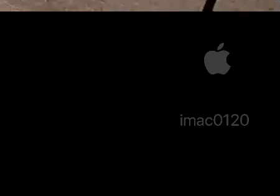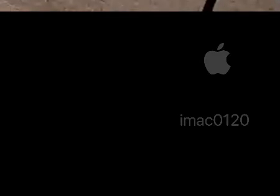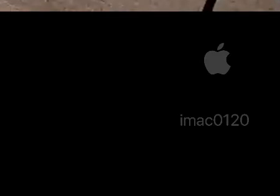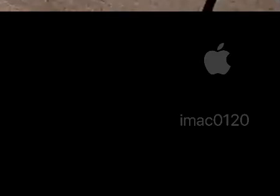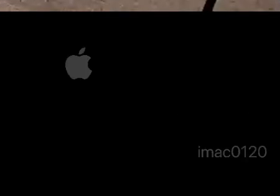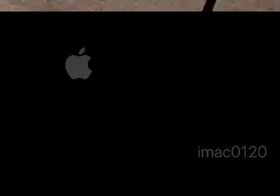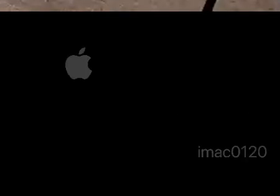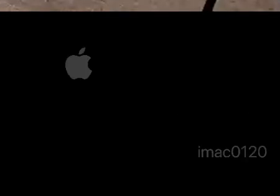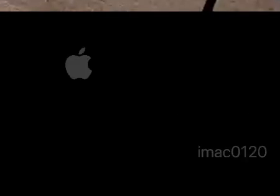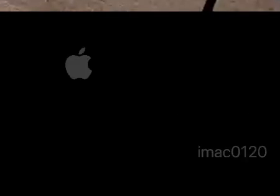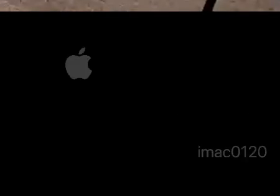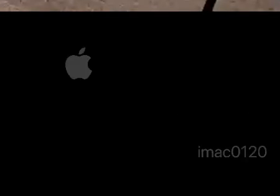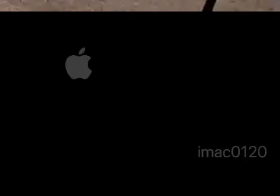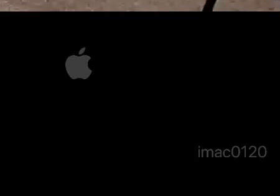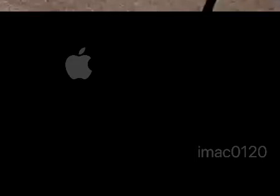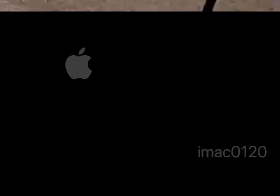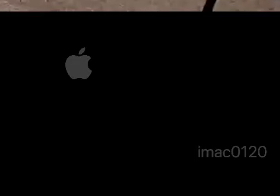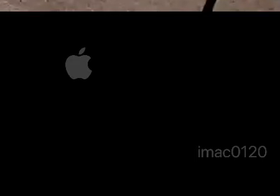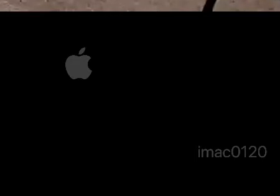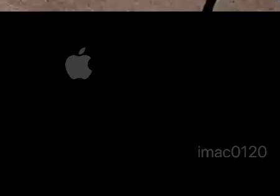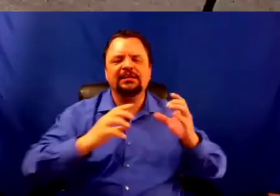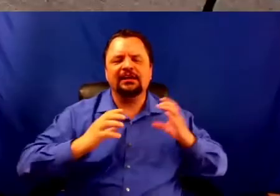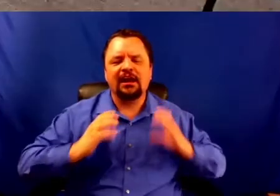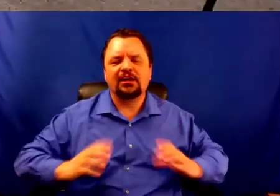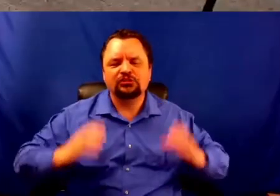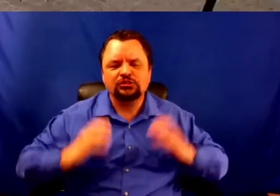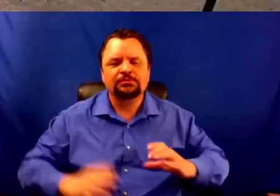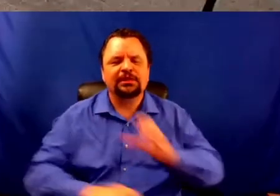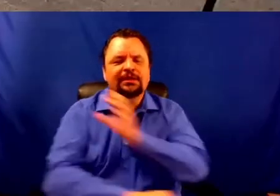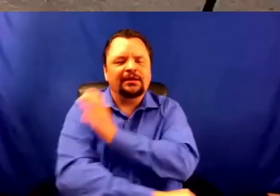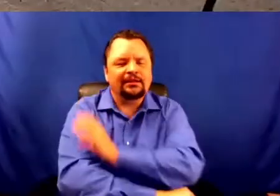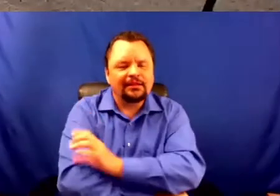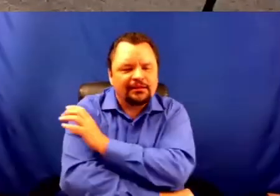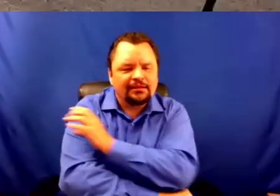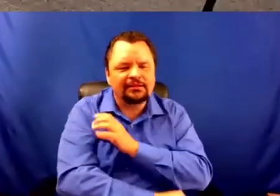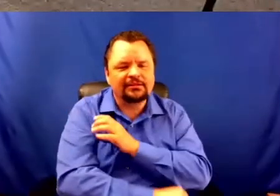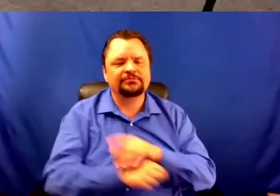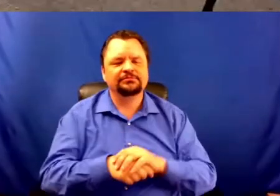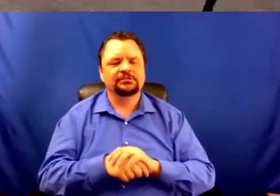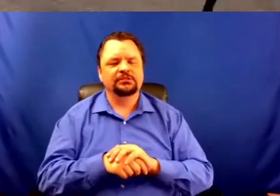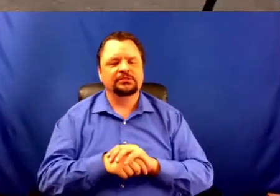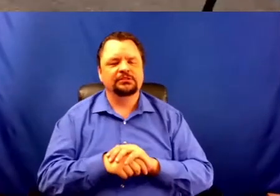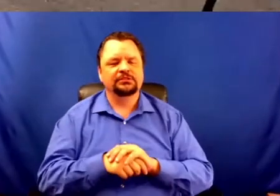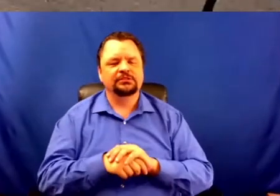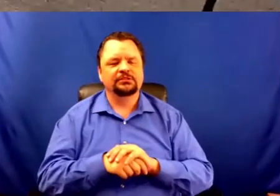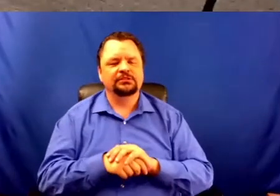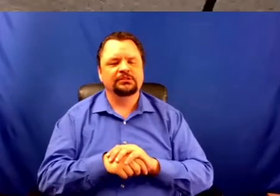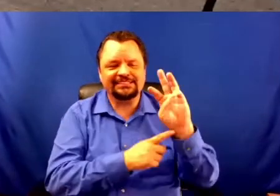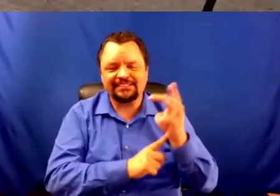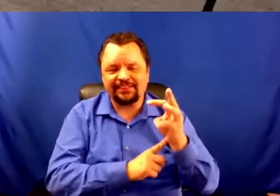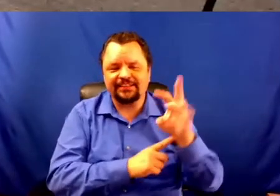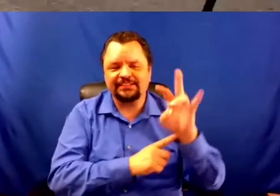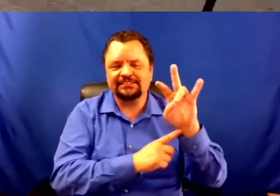vaccinations here at our Citizen Service Clinic, as well as on the weekend on